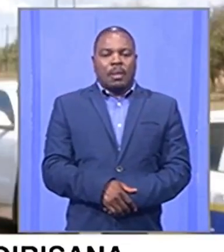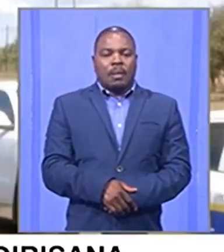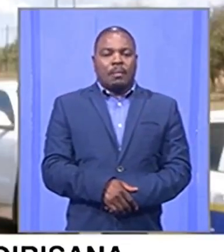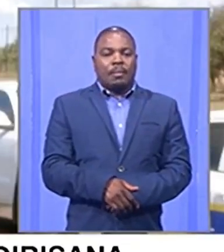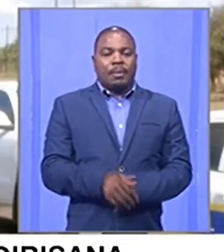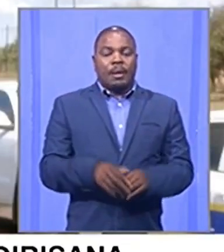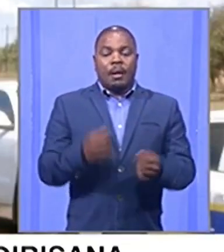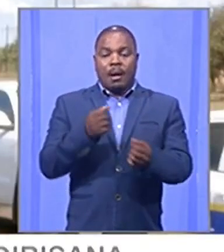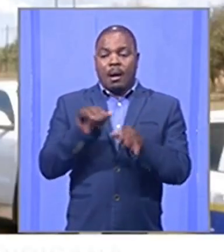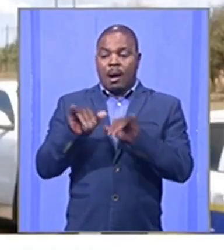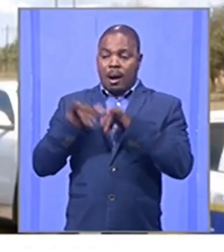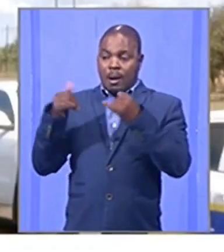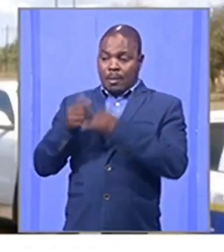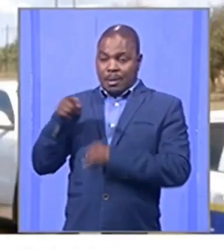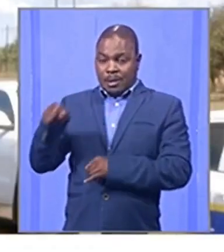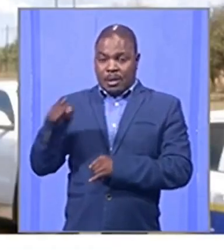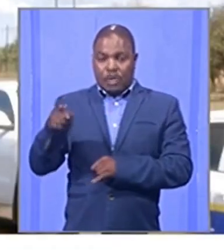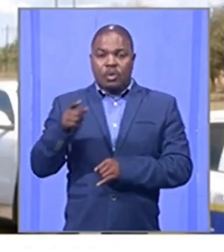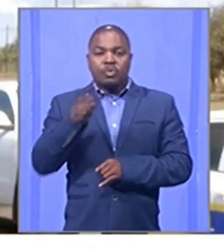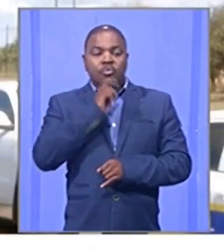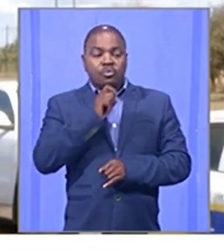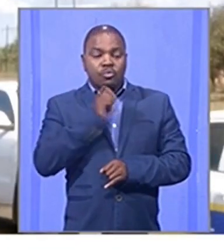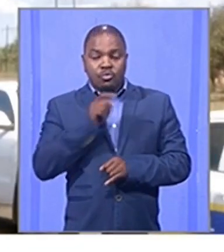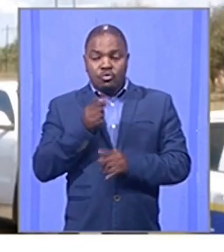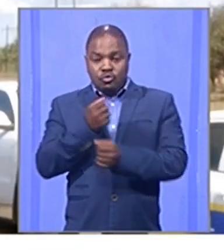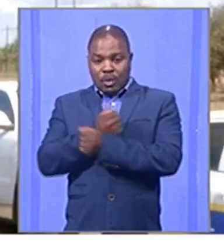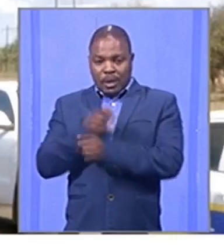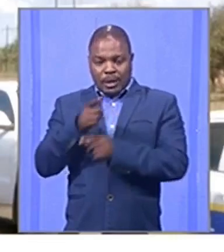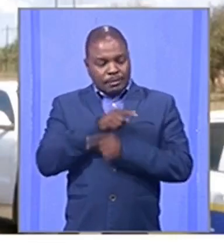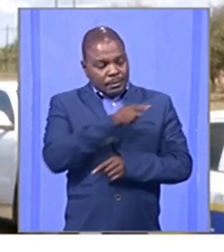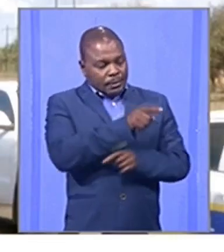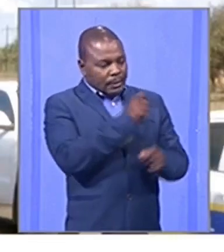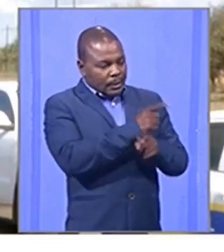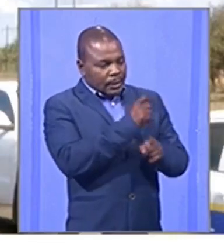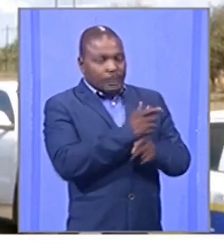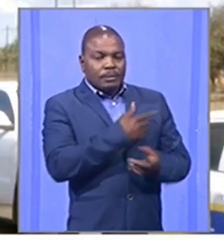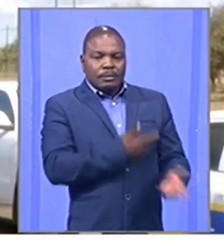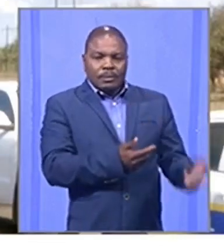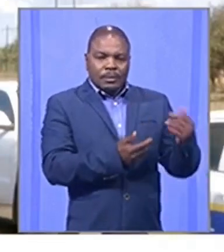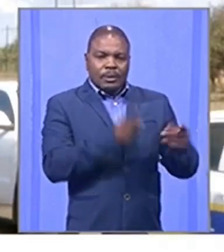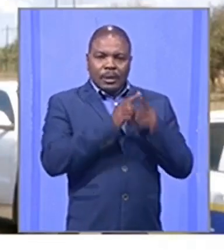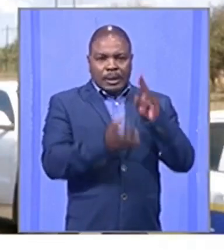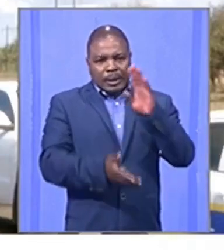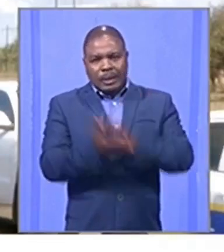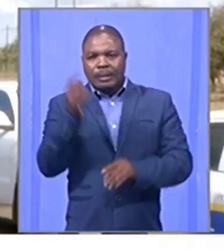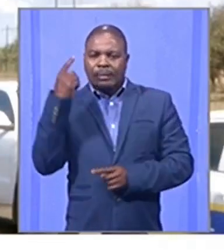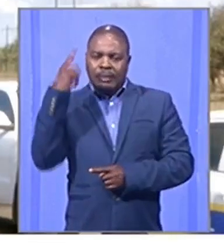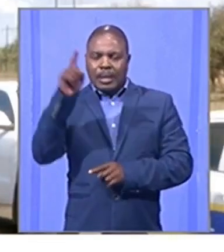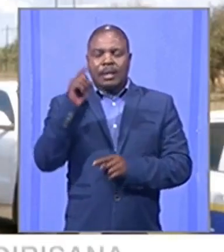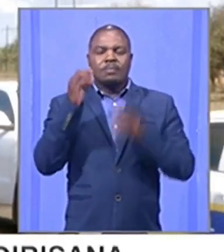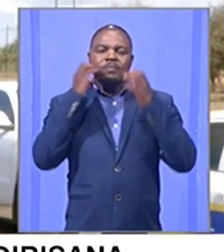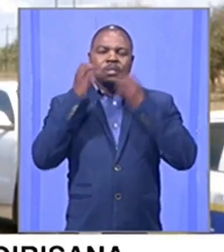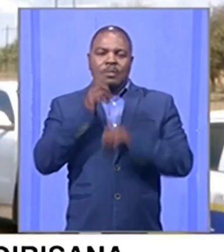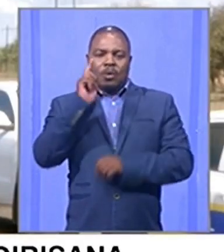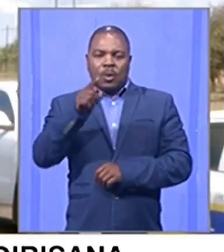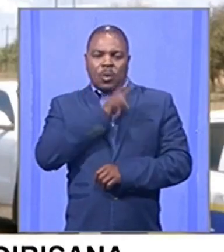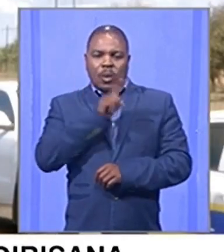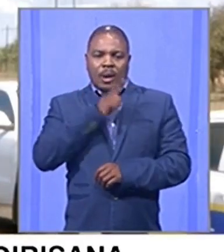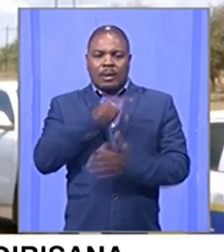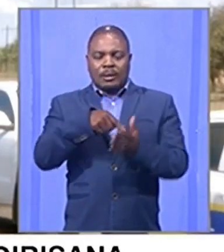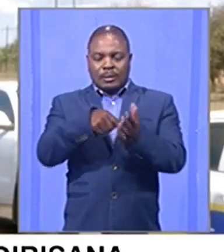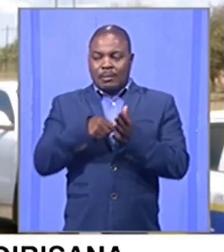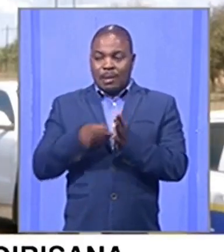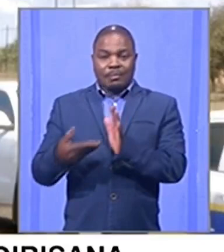truck, they push the drivers to go fast, to go deliver in Mozambique, to come back because they get demand from the